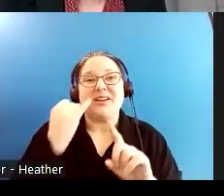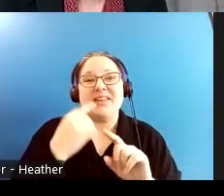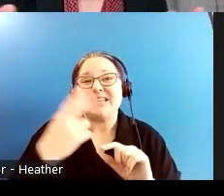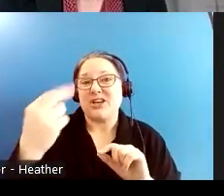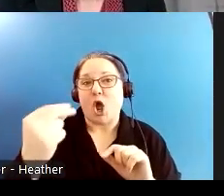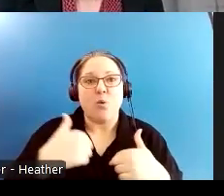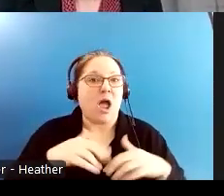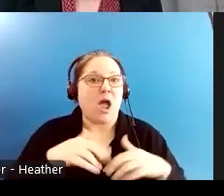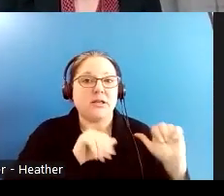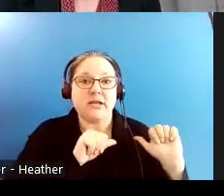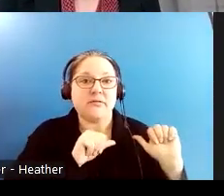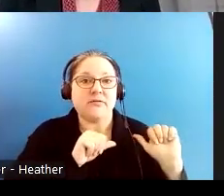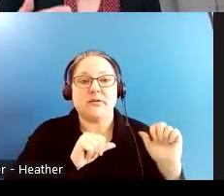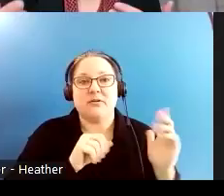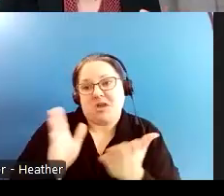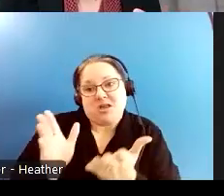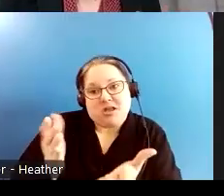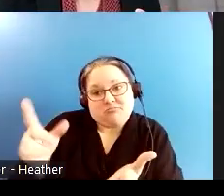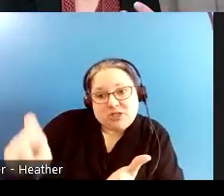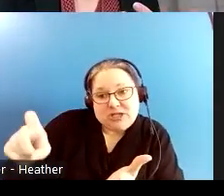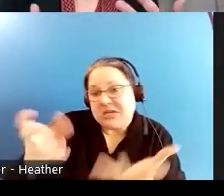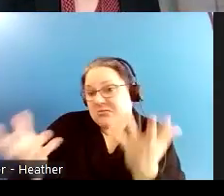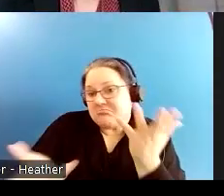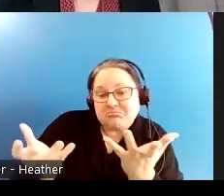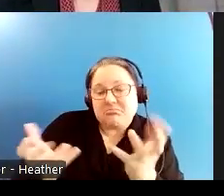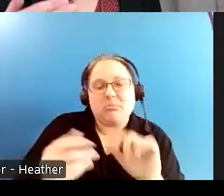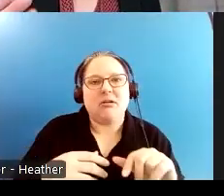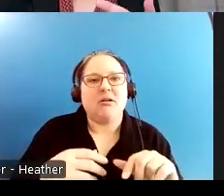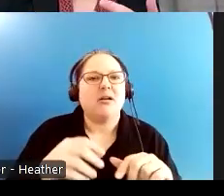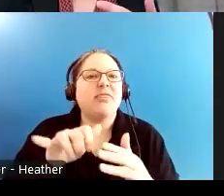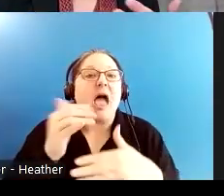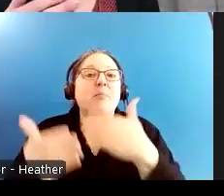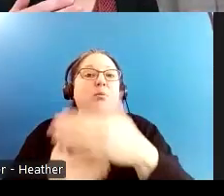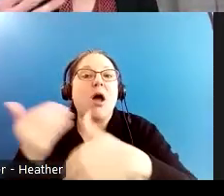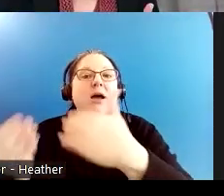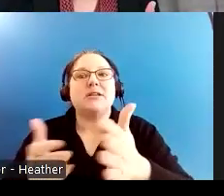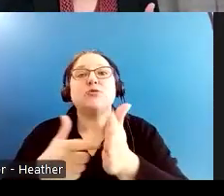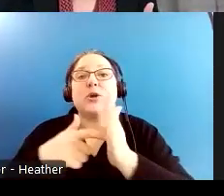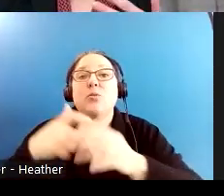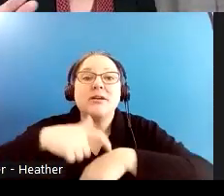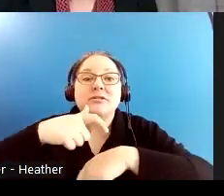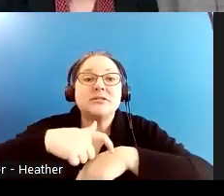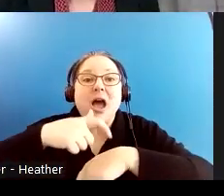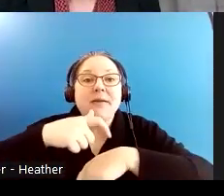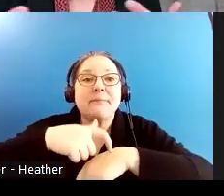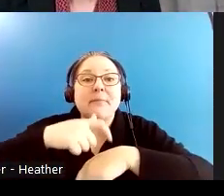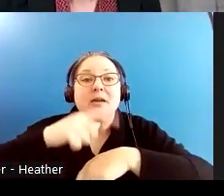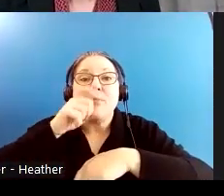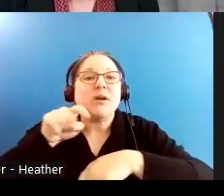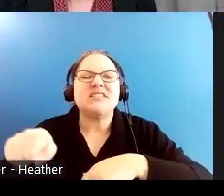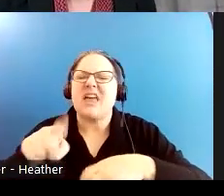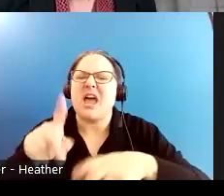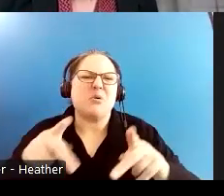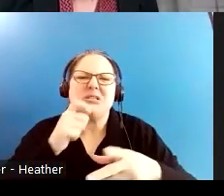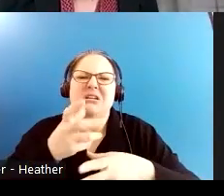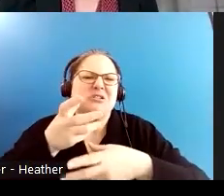your needs and how can we be there for you? And sometimes that process just it takes a long time because that person has lost trust in a lot of their loved